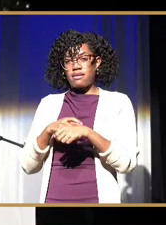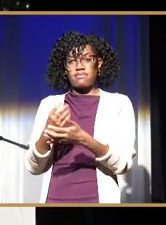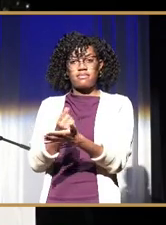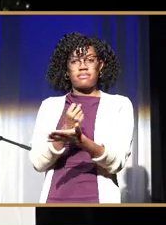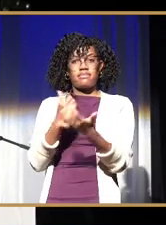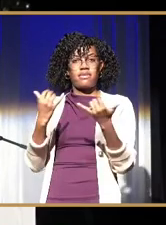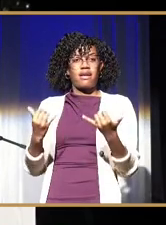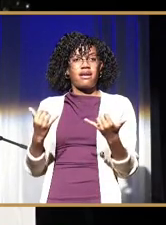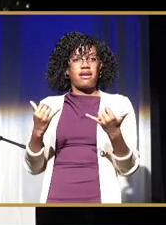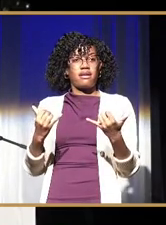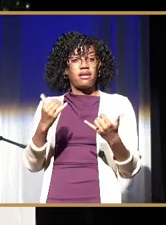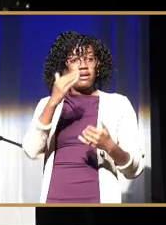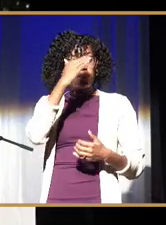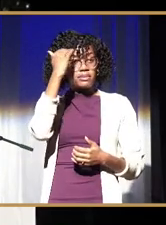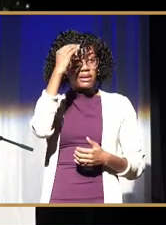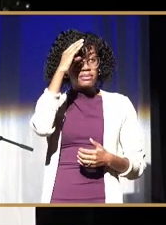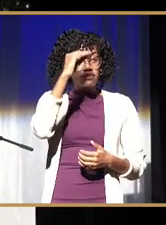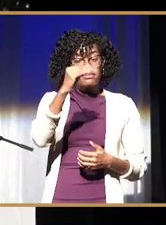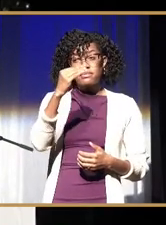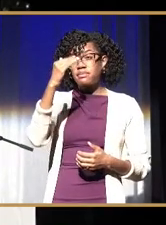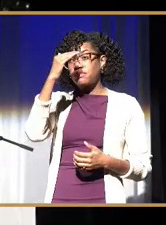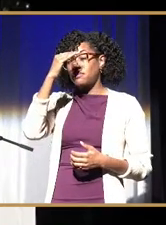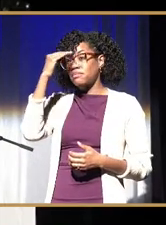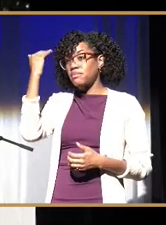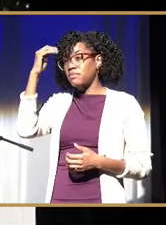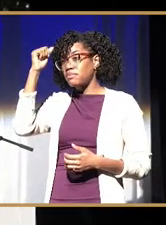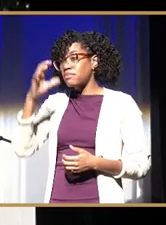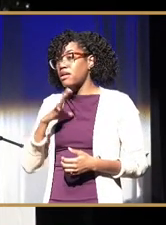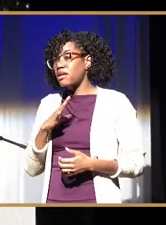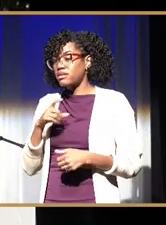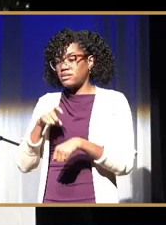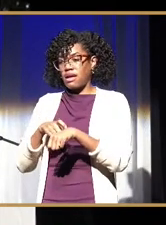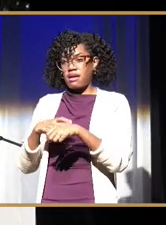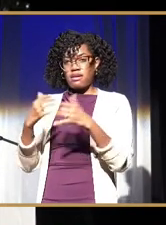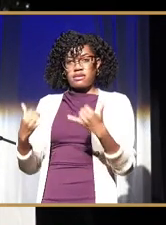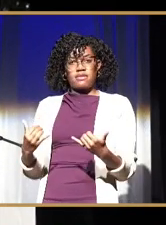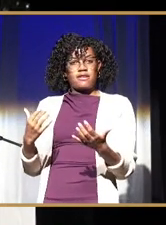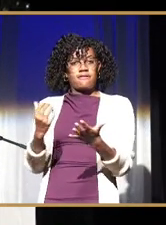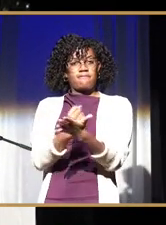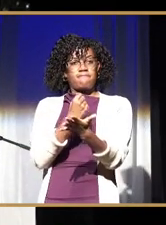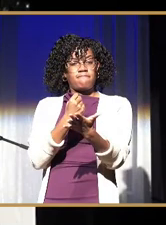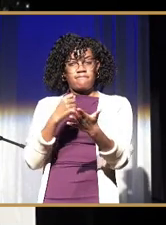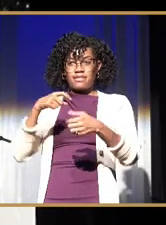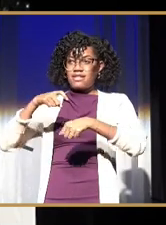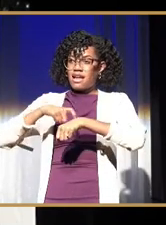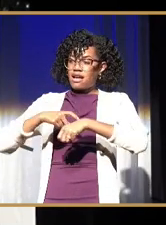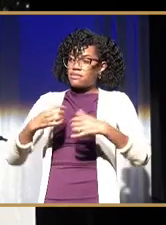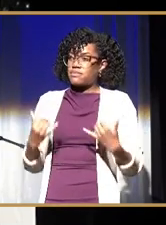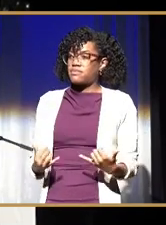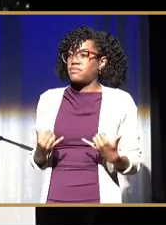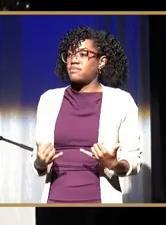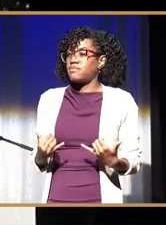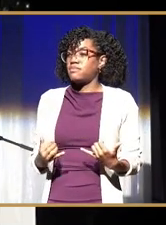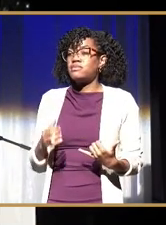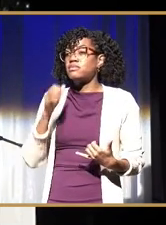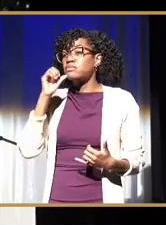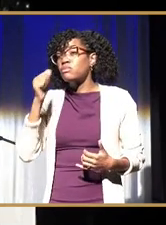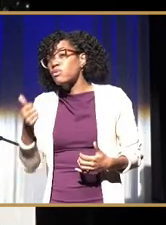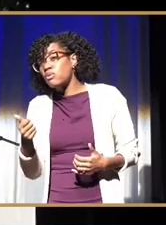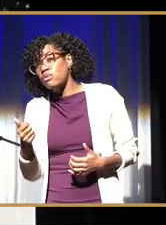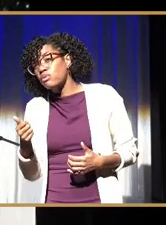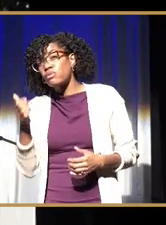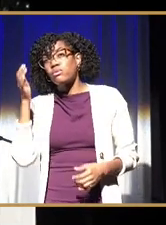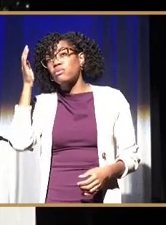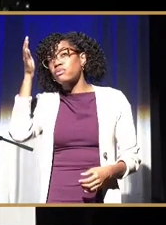is now, Black man and Black boy. The time is now. The time is not tomorrow, it's not